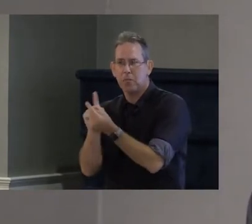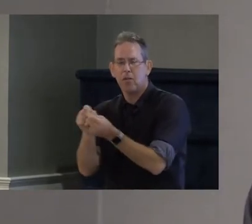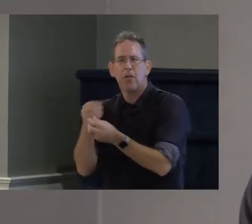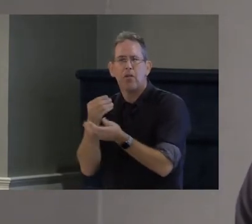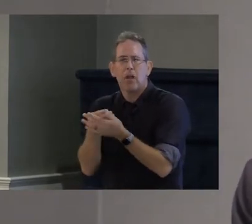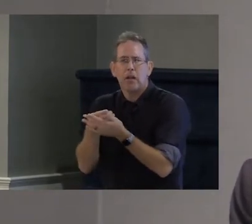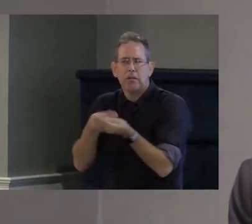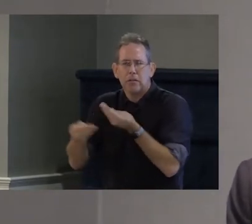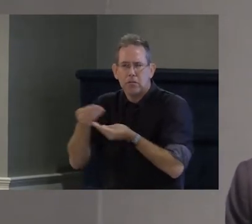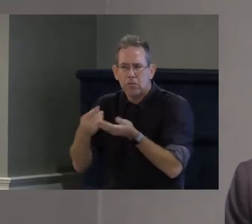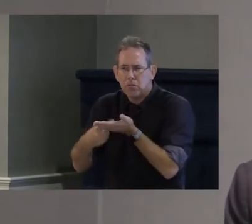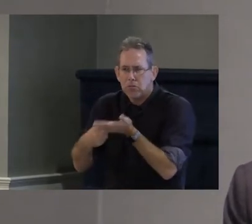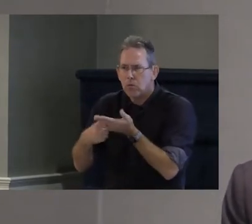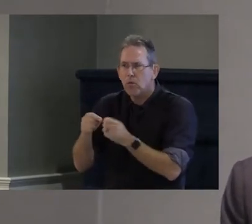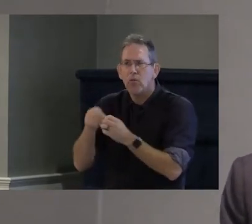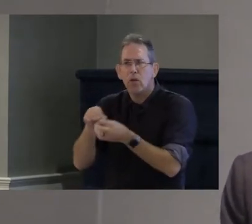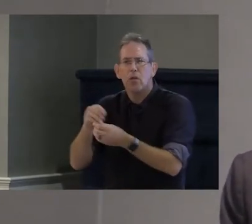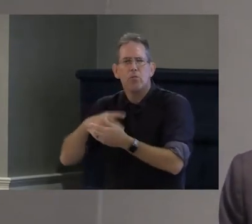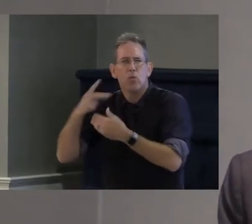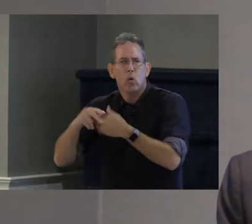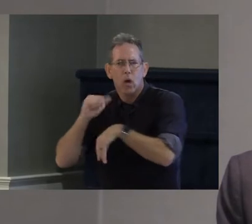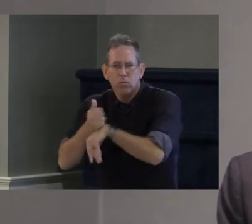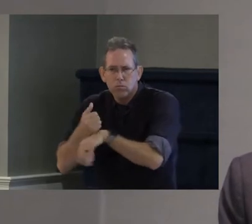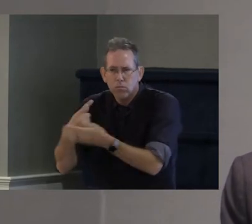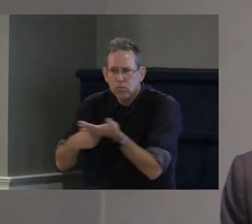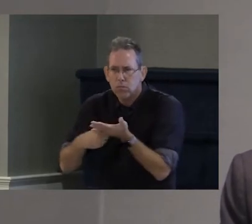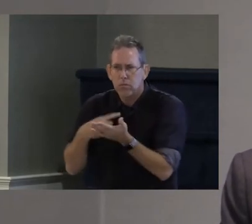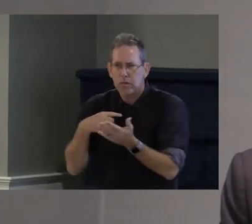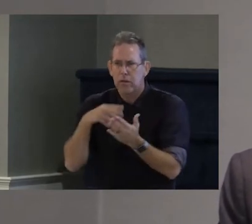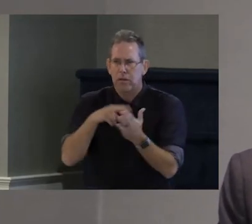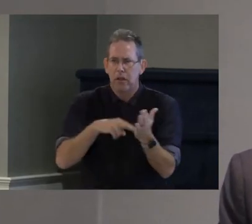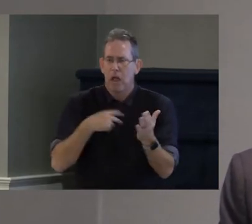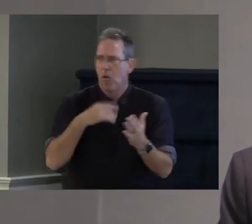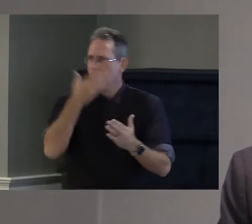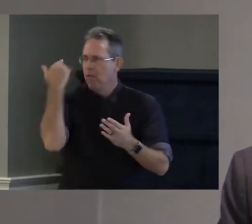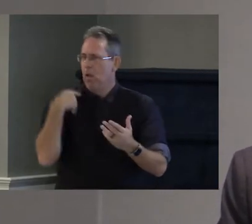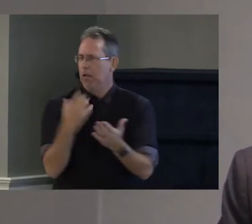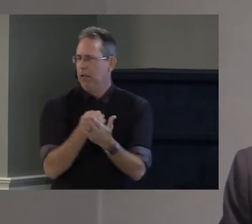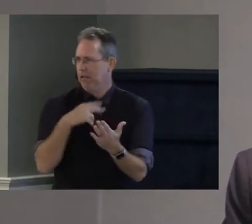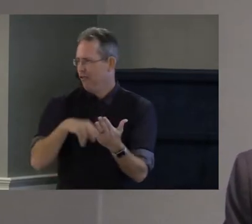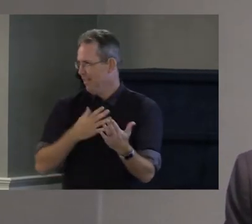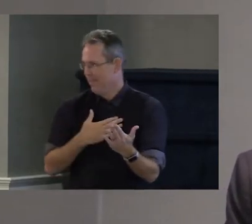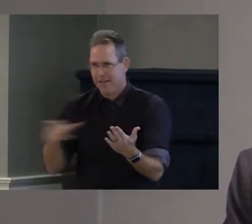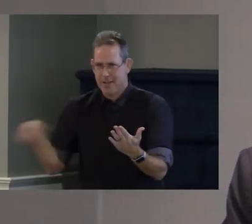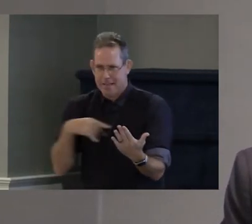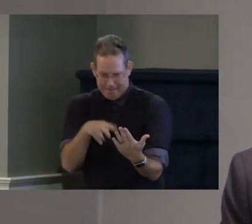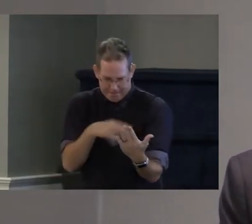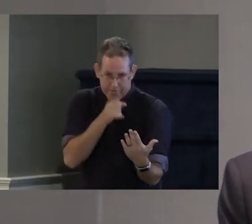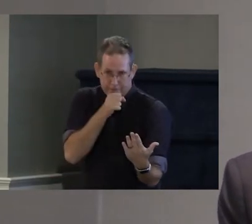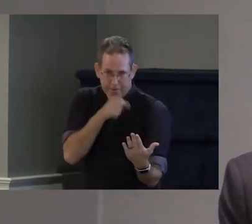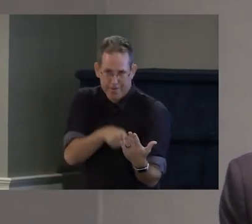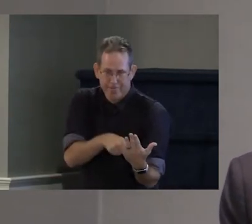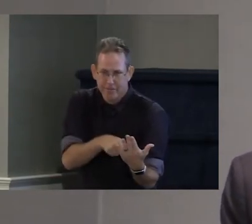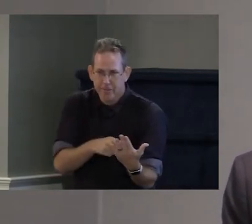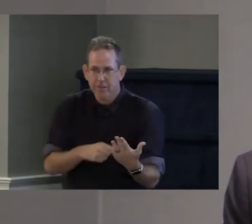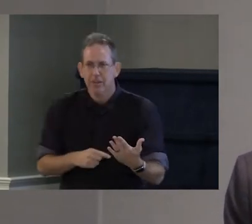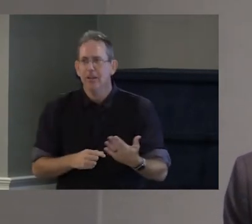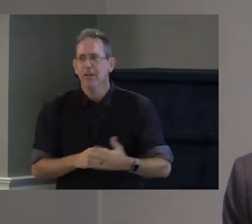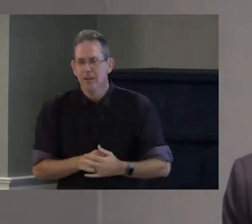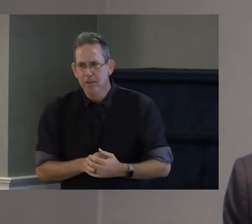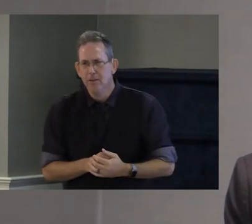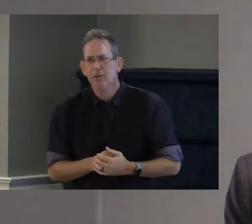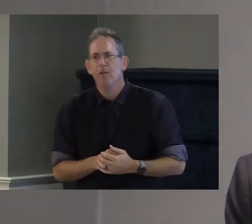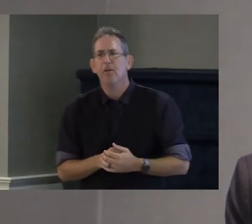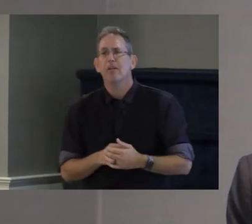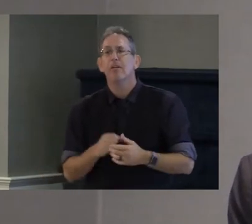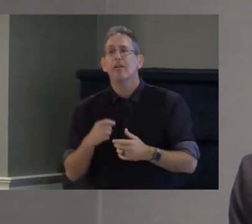in your program, but I'm gonna read it because God forbid I forget even the details. So Monica White was appointed as interim commissioner